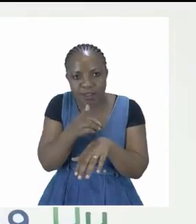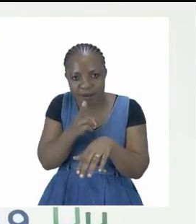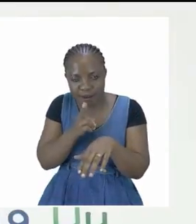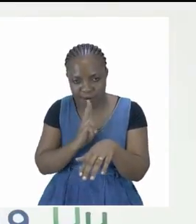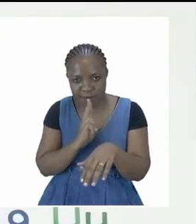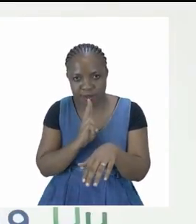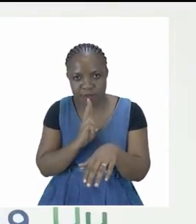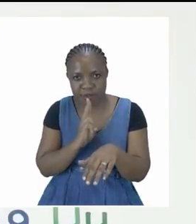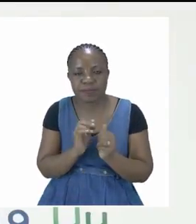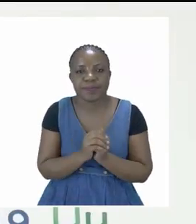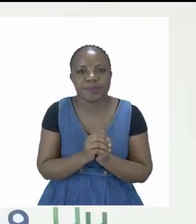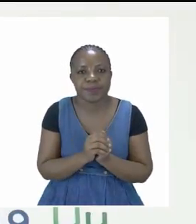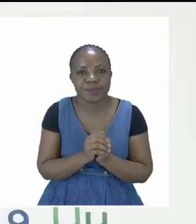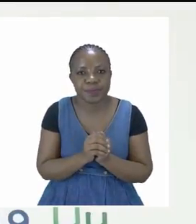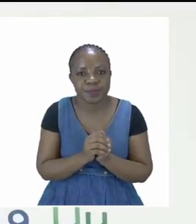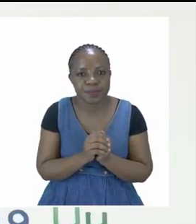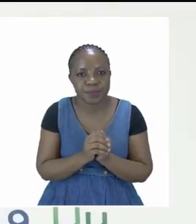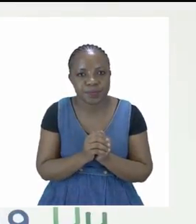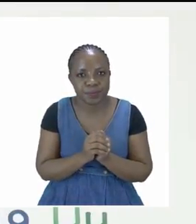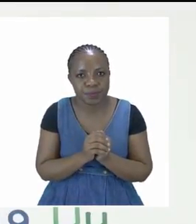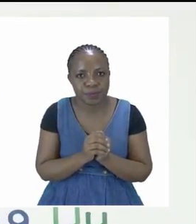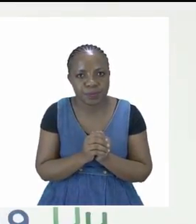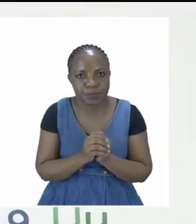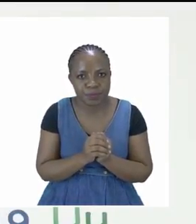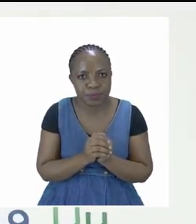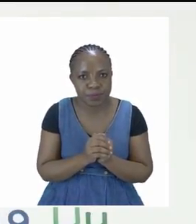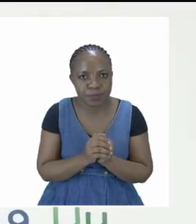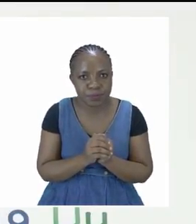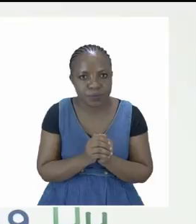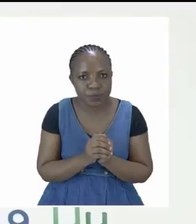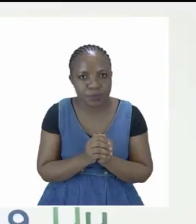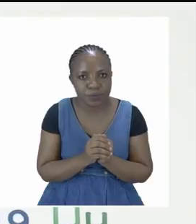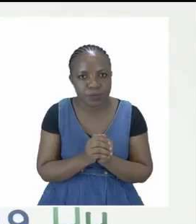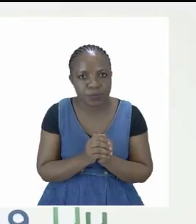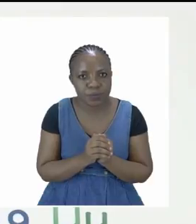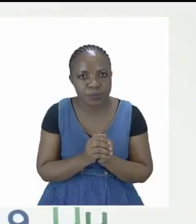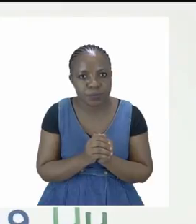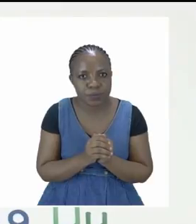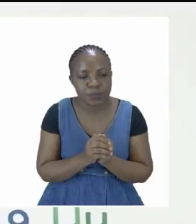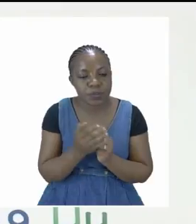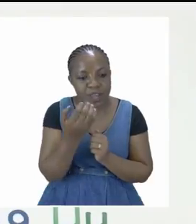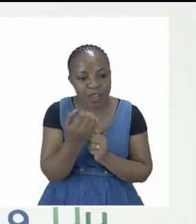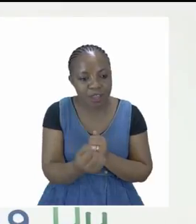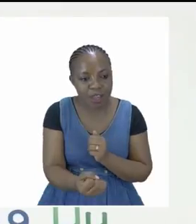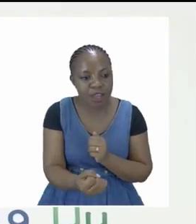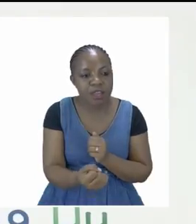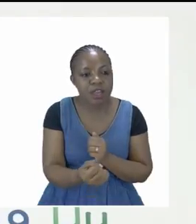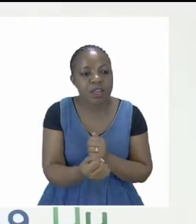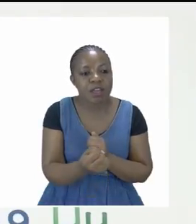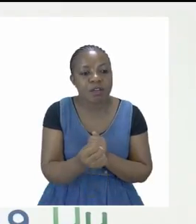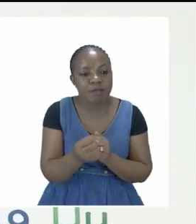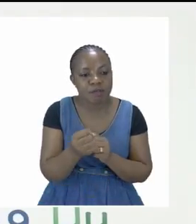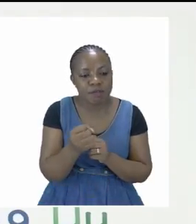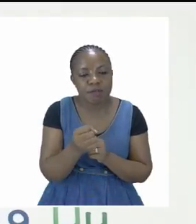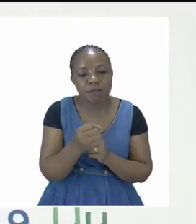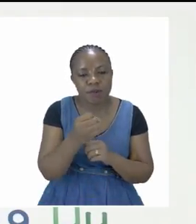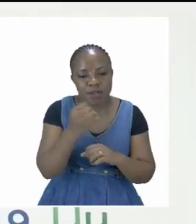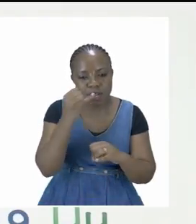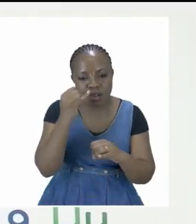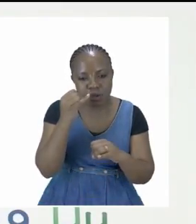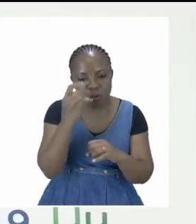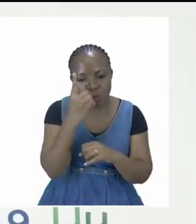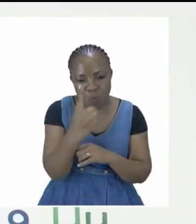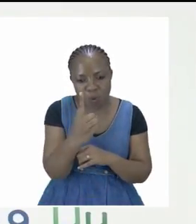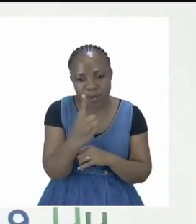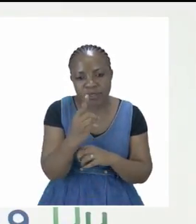or even stones. Just make sure you have a counter that is different. Now every time you get to the blue one,